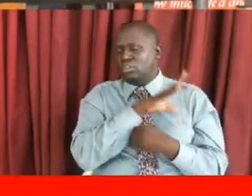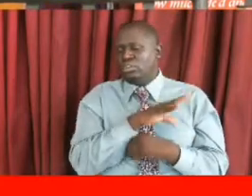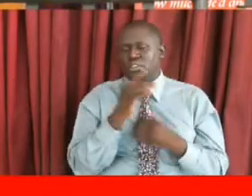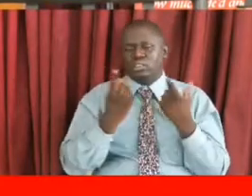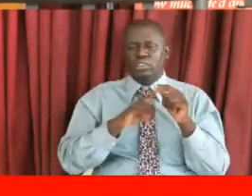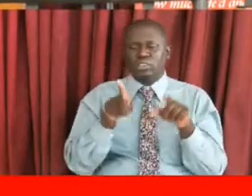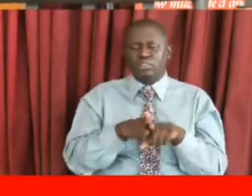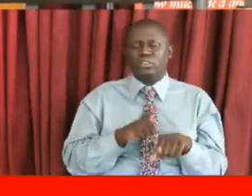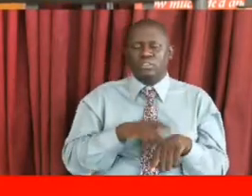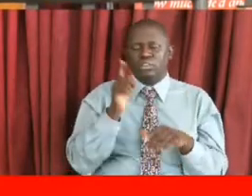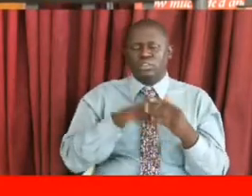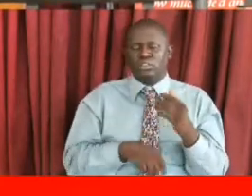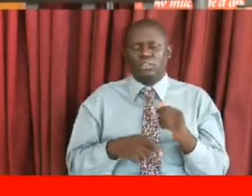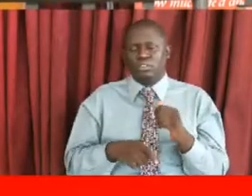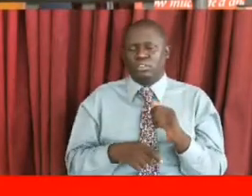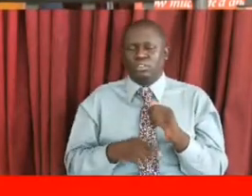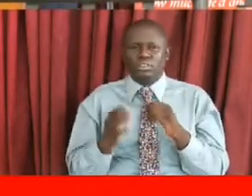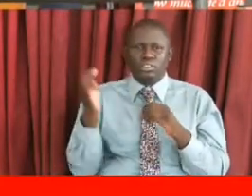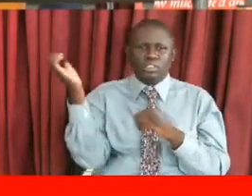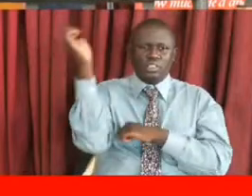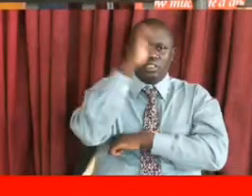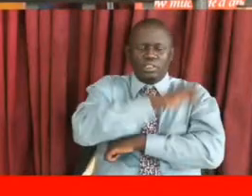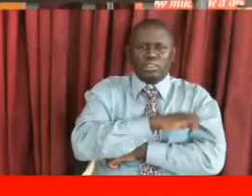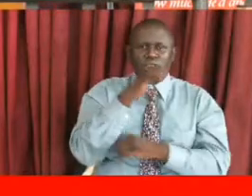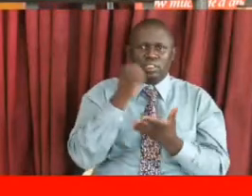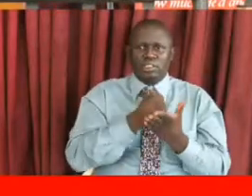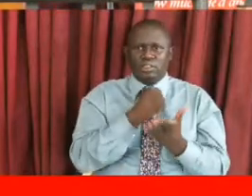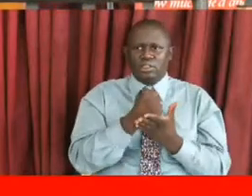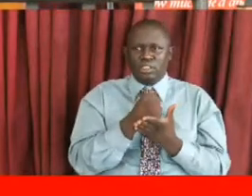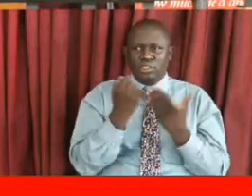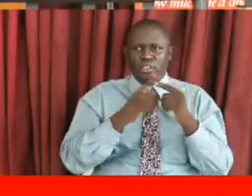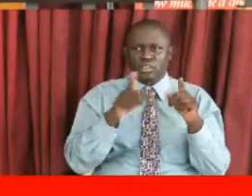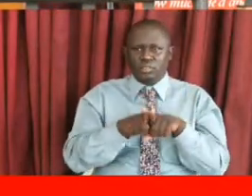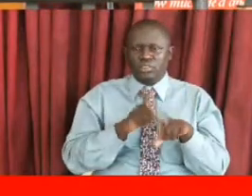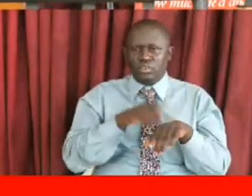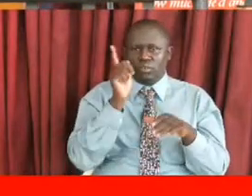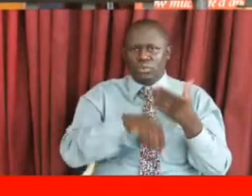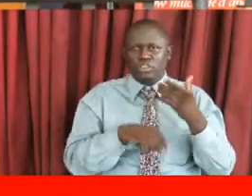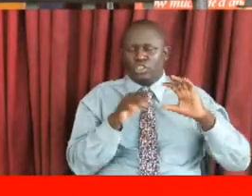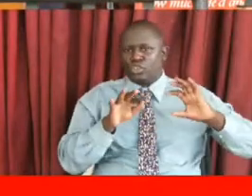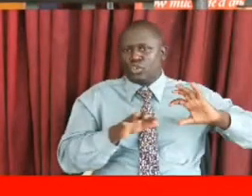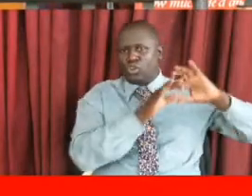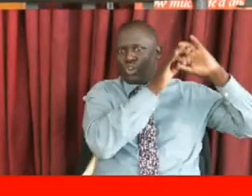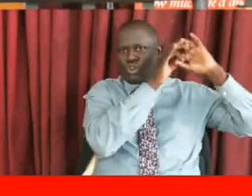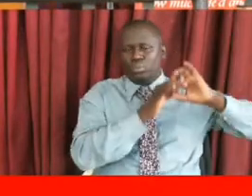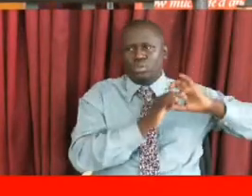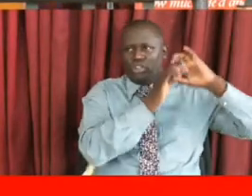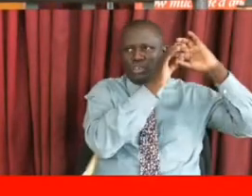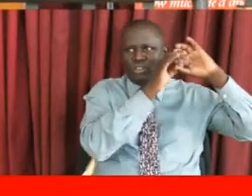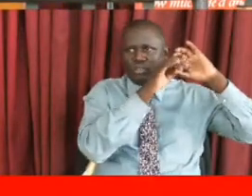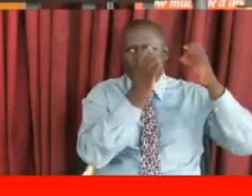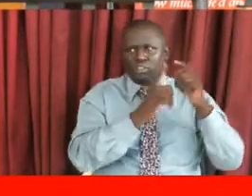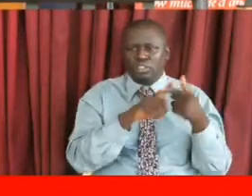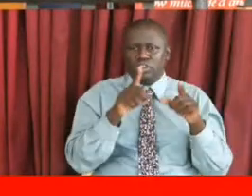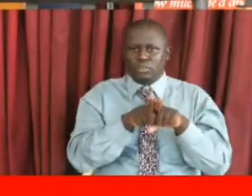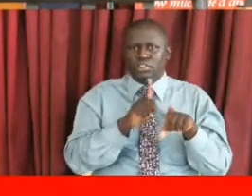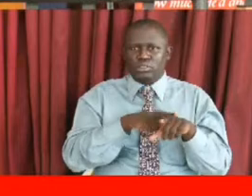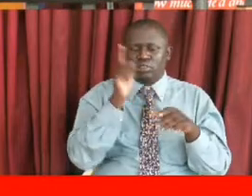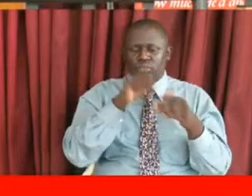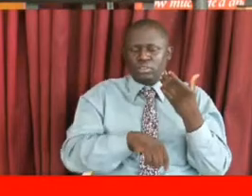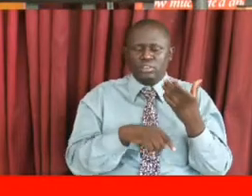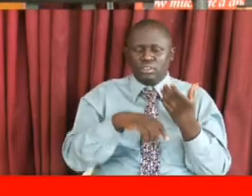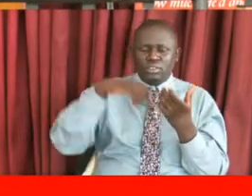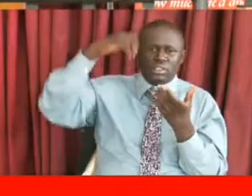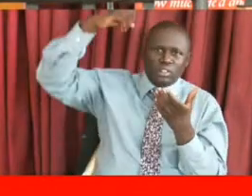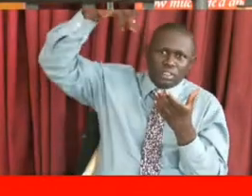God who is this communion the Mighty God unveiled before us it's the rising of the sun